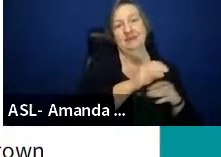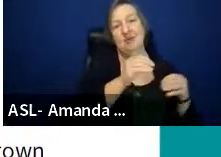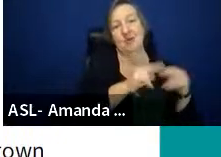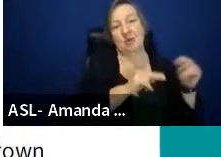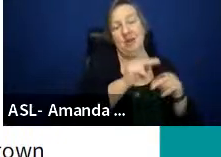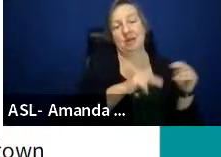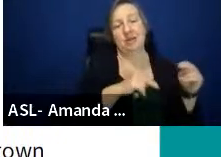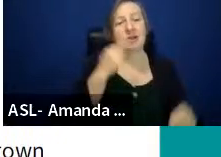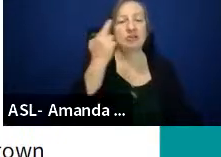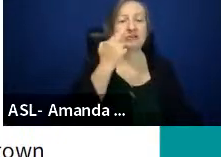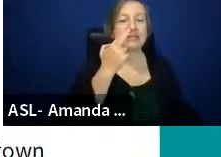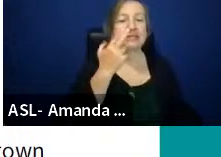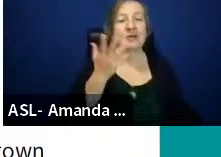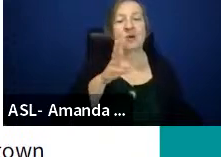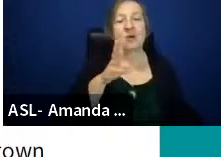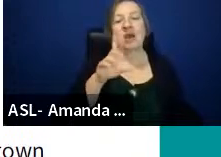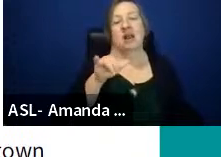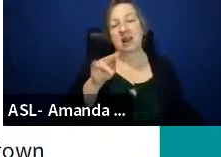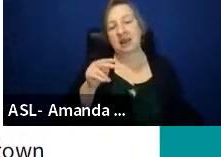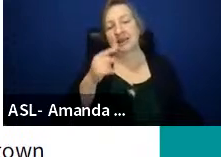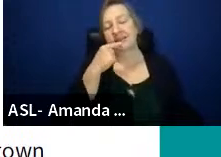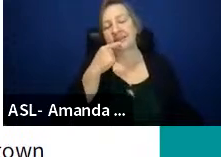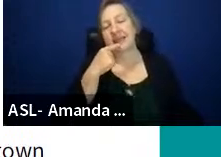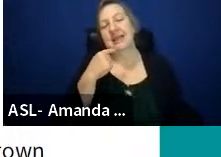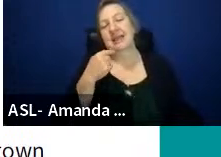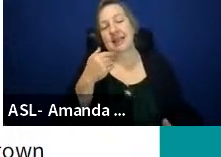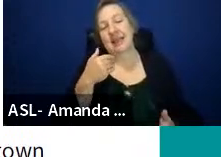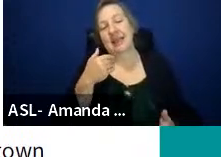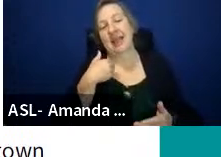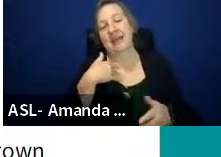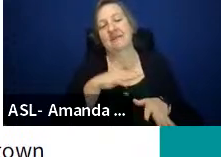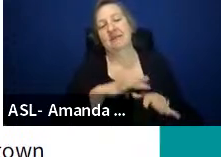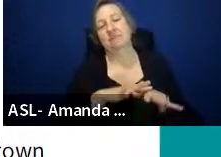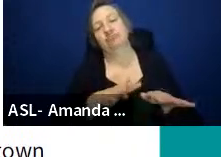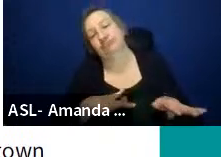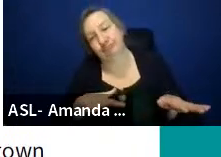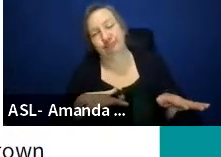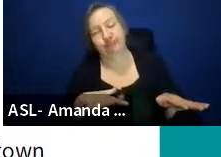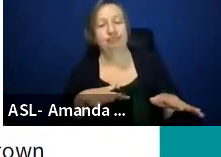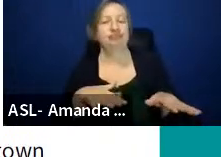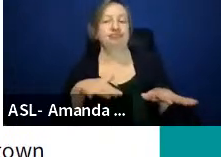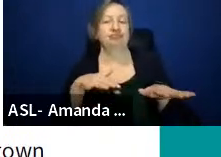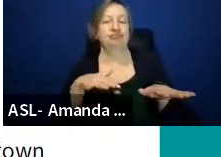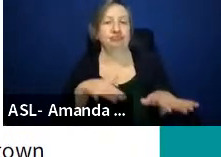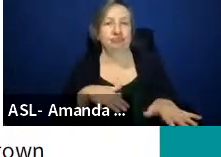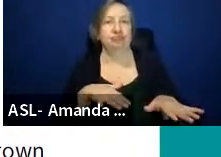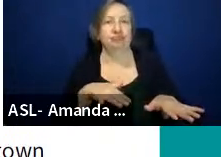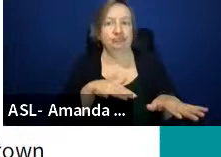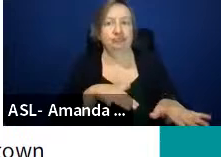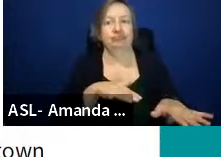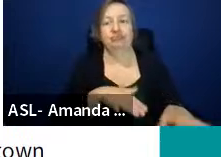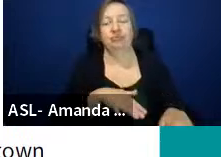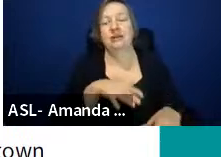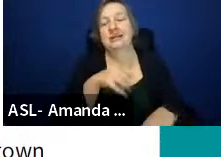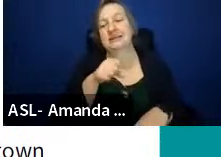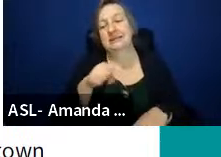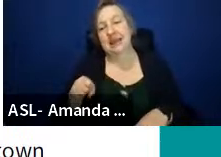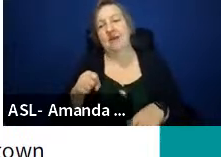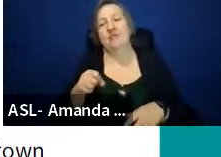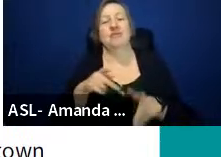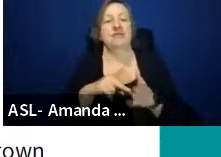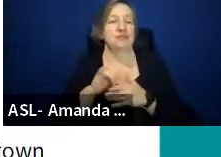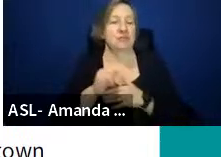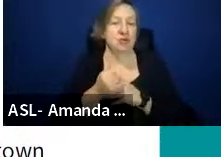is what Lynn was kind of getting at. There's, you know, kind of a downstream bottleneck, or Sam was getting at as well. There's kind of a downstream bottleneck south of our project